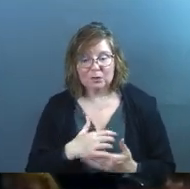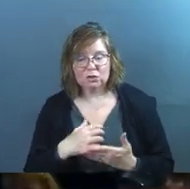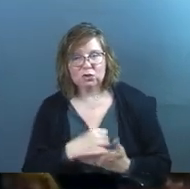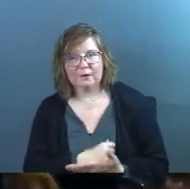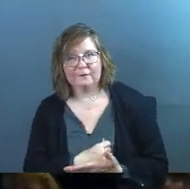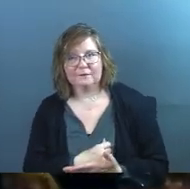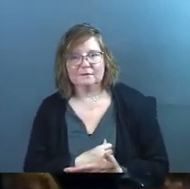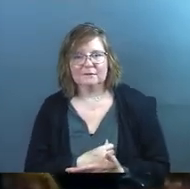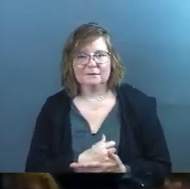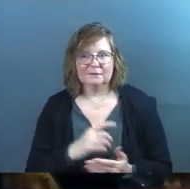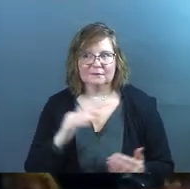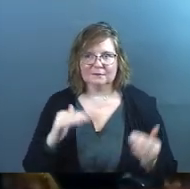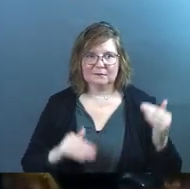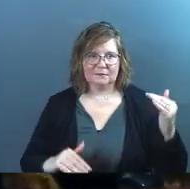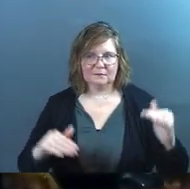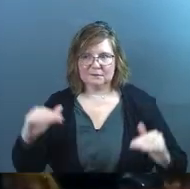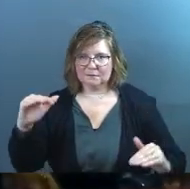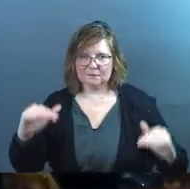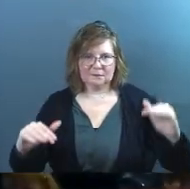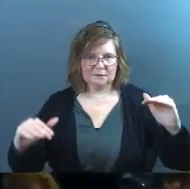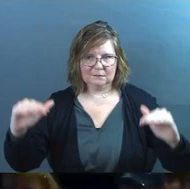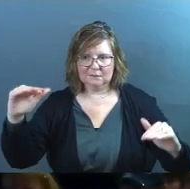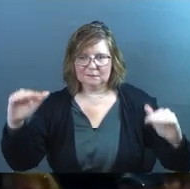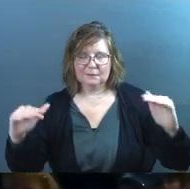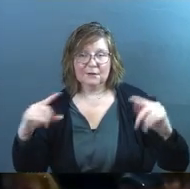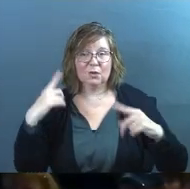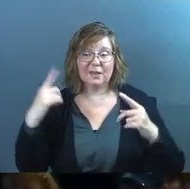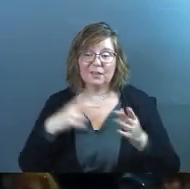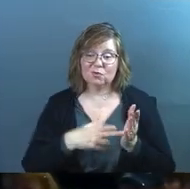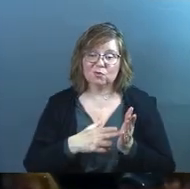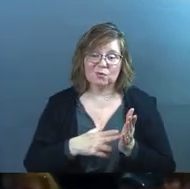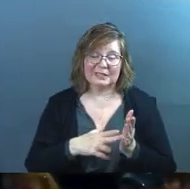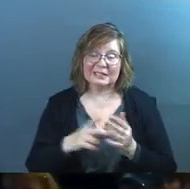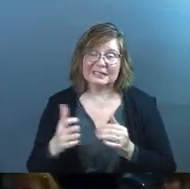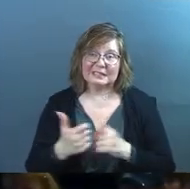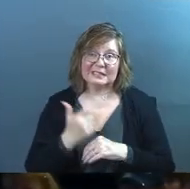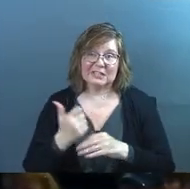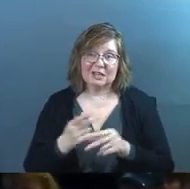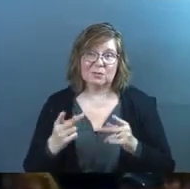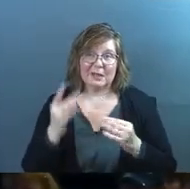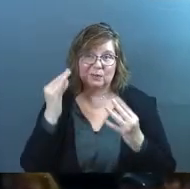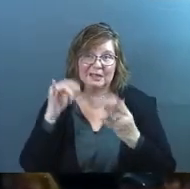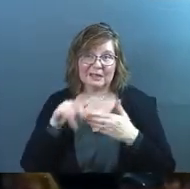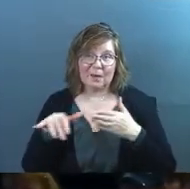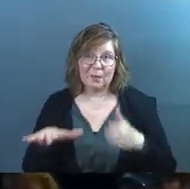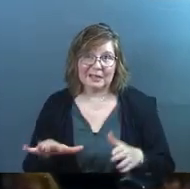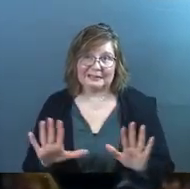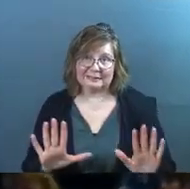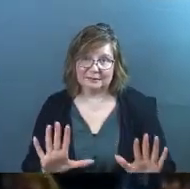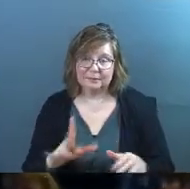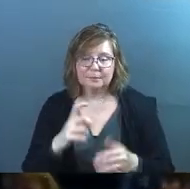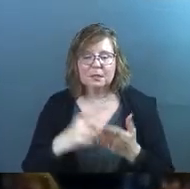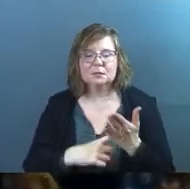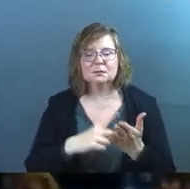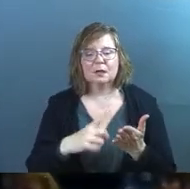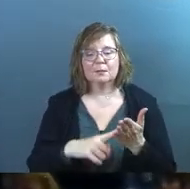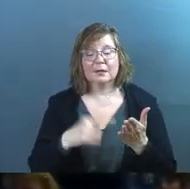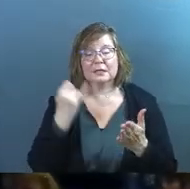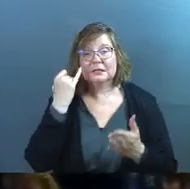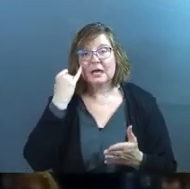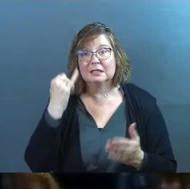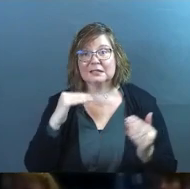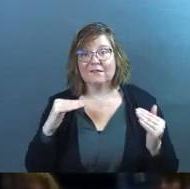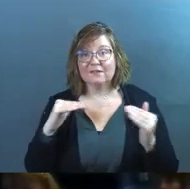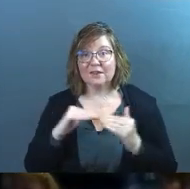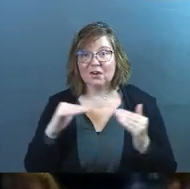deserve. And the craziness, the chaos of that. And the truth is it's a dangerous place to be. Because sometimes this idea